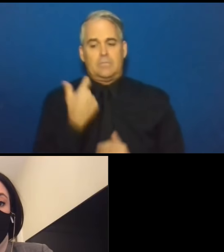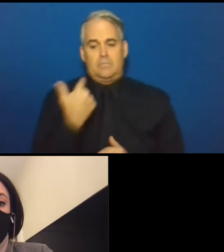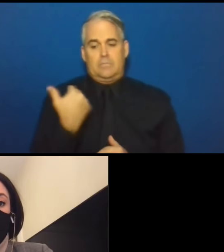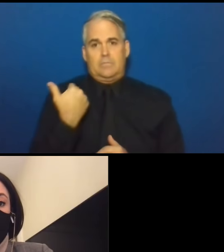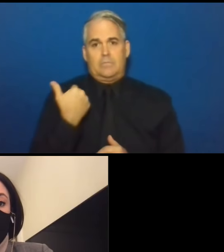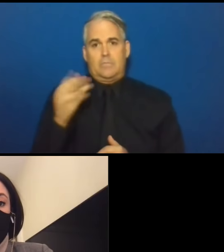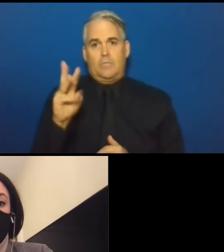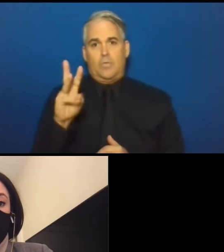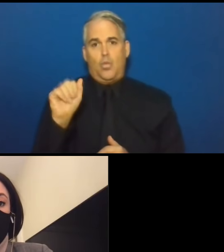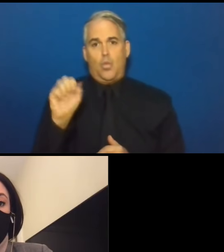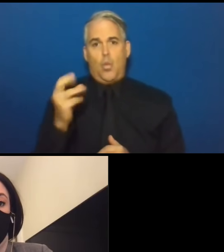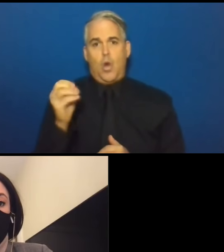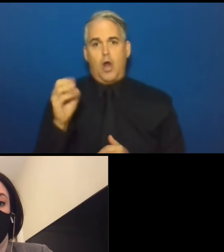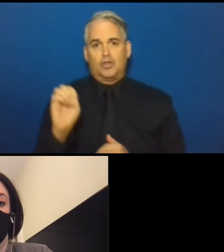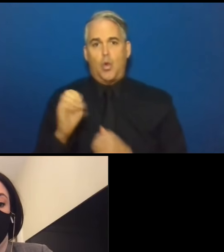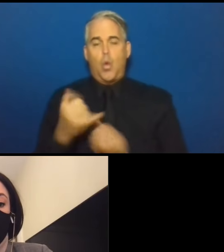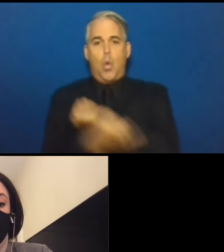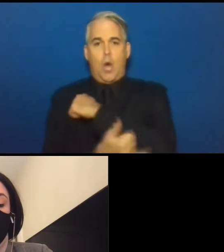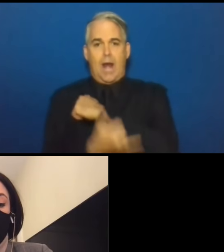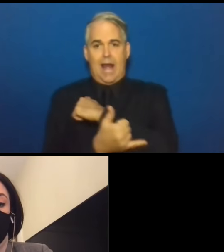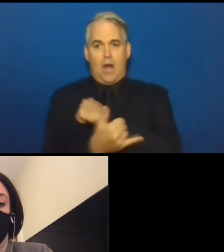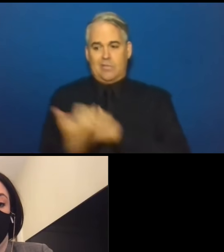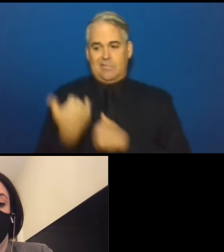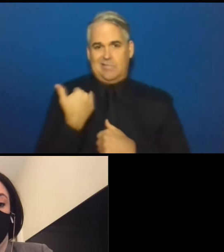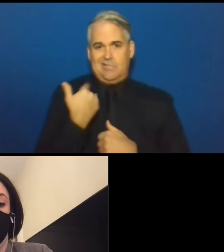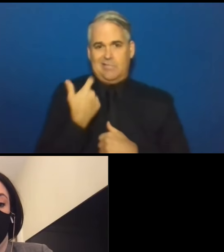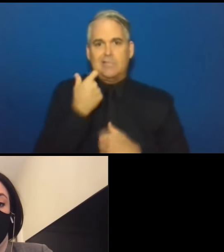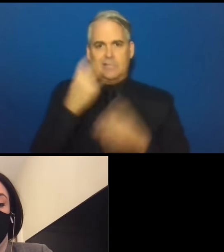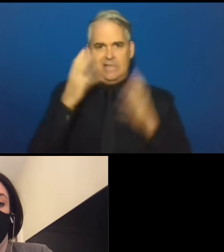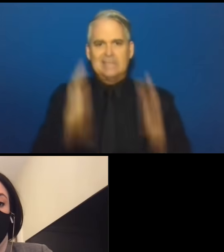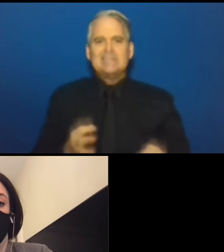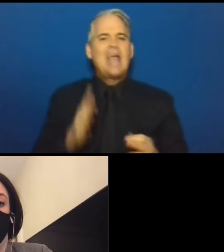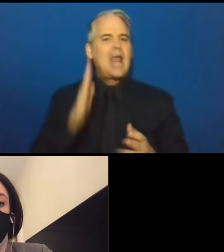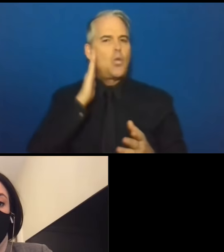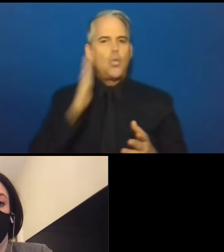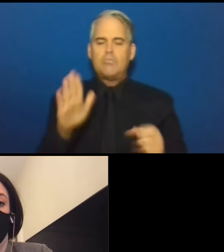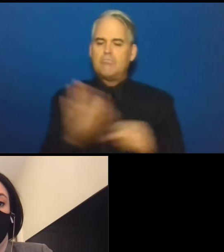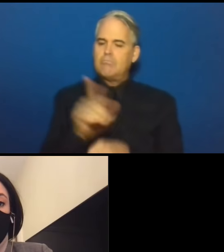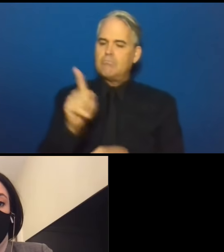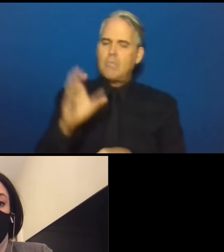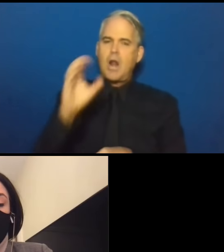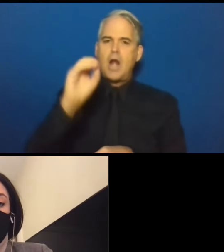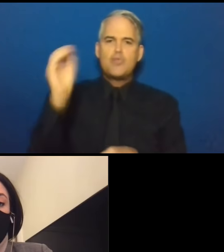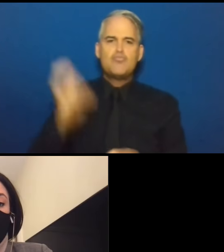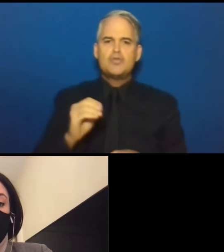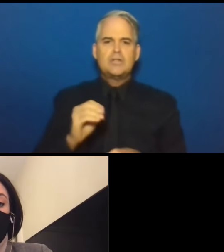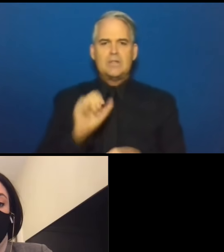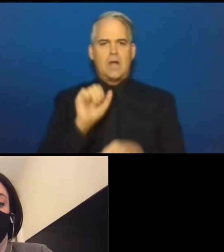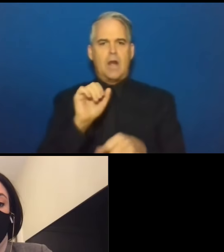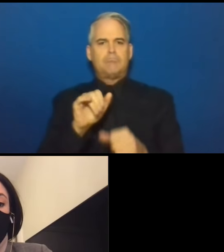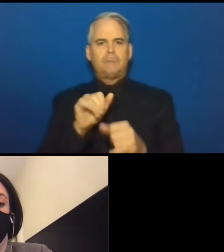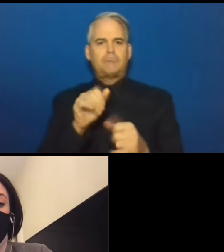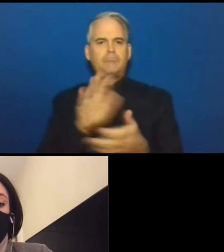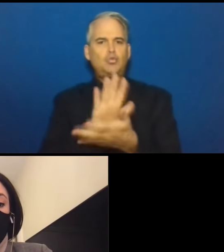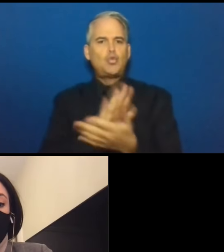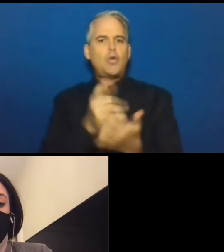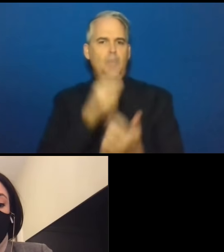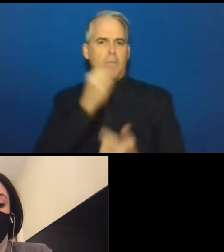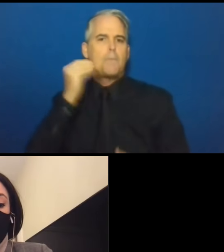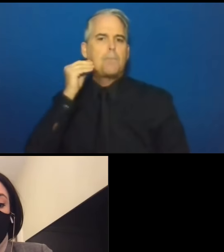to be voting to go to full distance learning. And I believe part of that, in addition to the increasing cases, is the